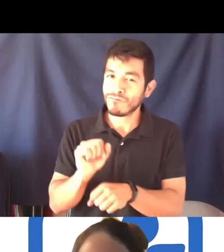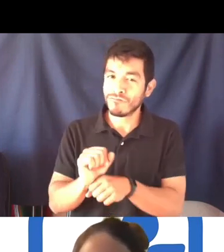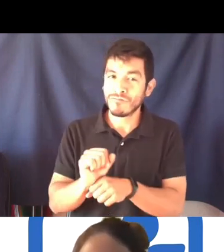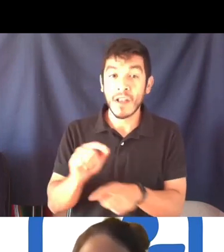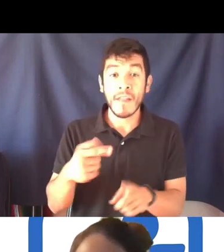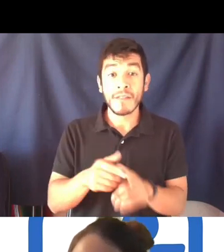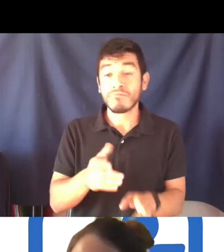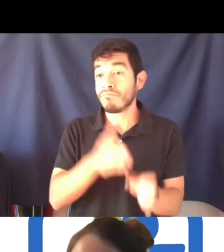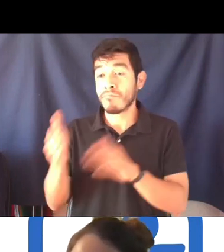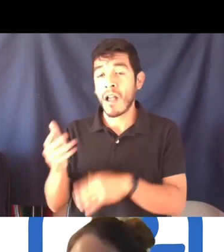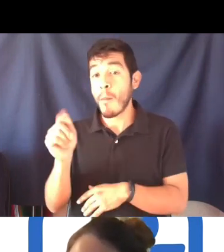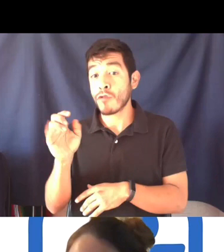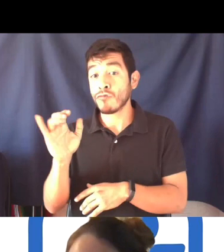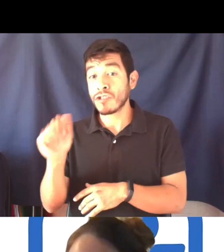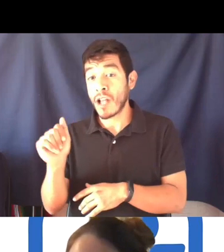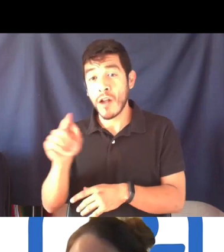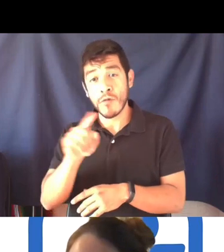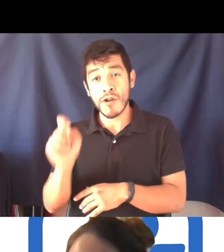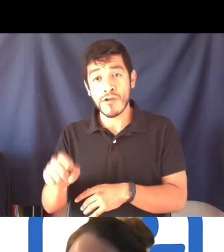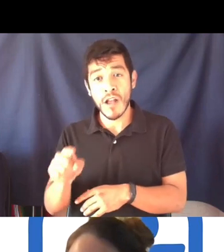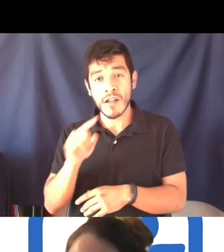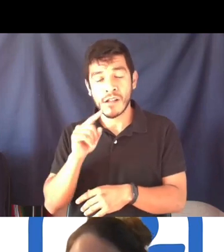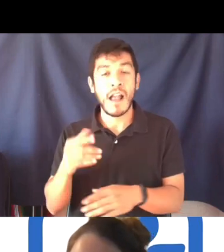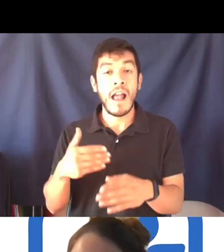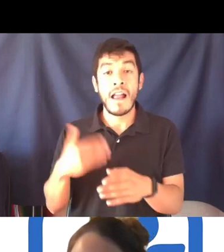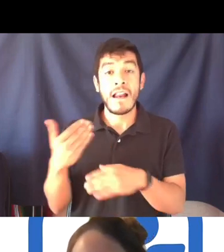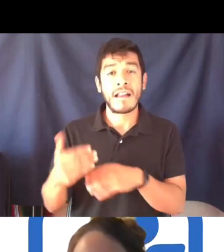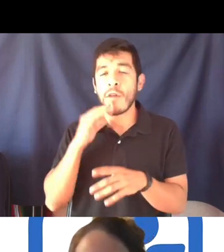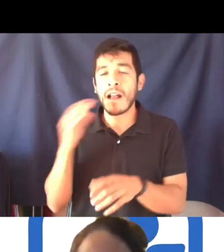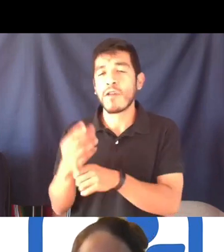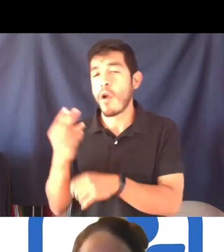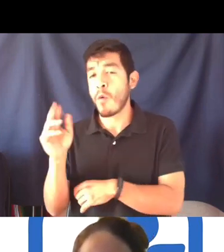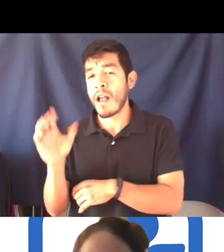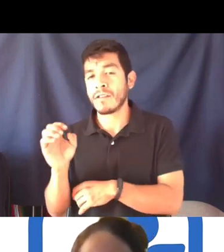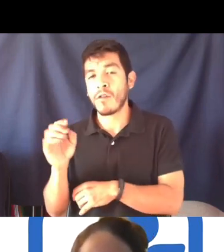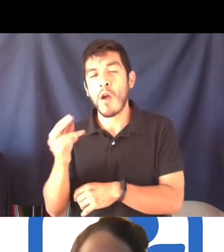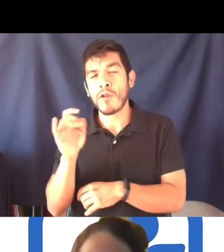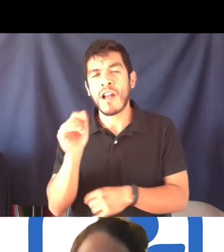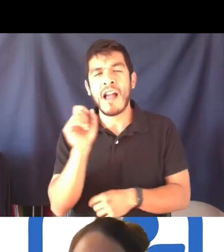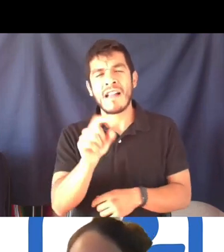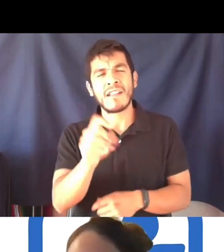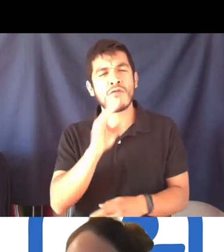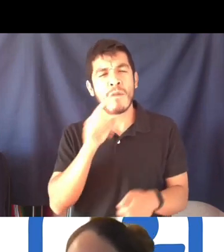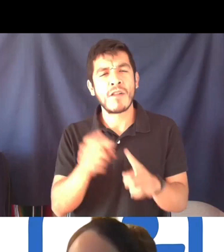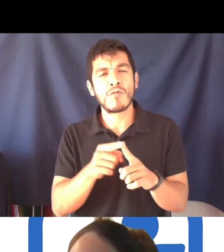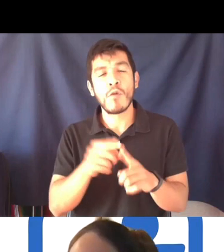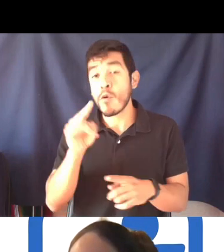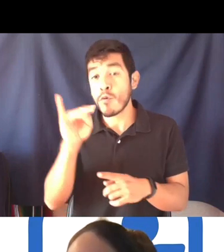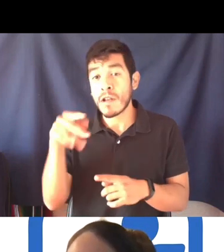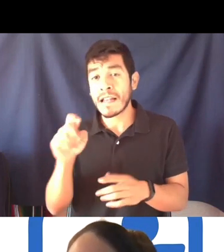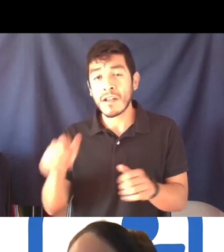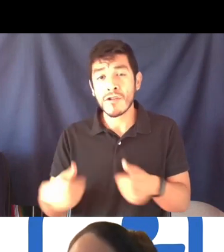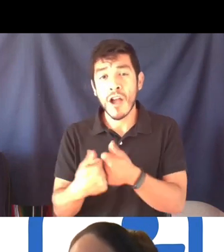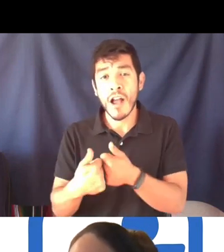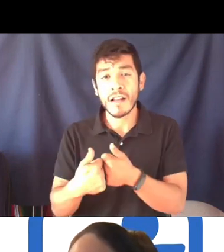this, we'll get to Horace. So Patricia's asking, Mike, can you speak to the unique challenges of work-based mentoring, pairing business leaders with young